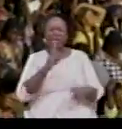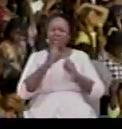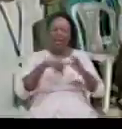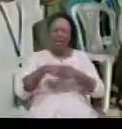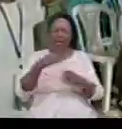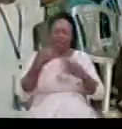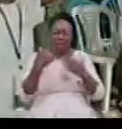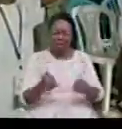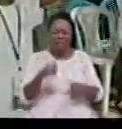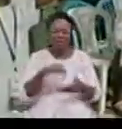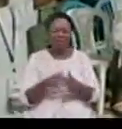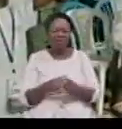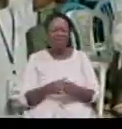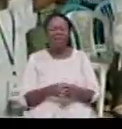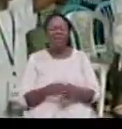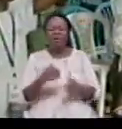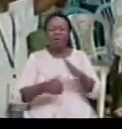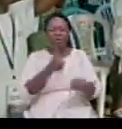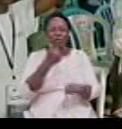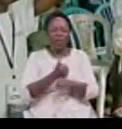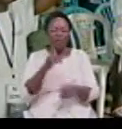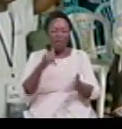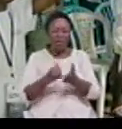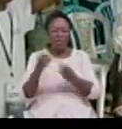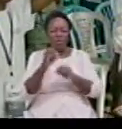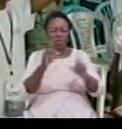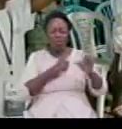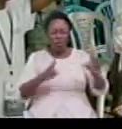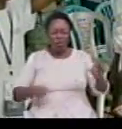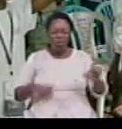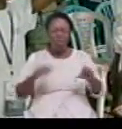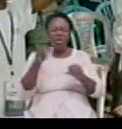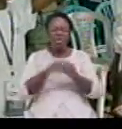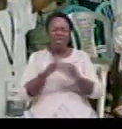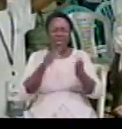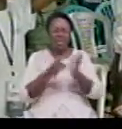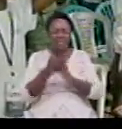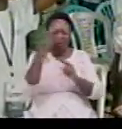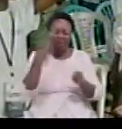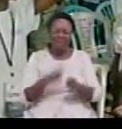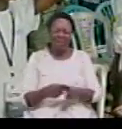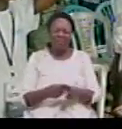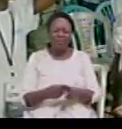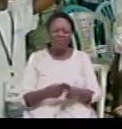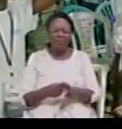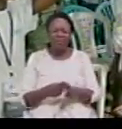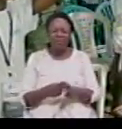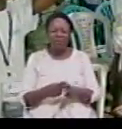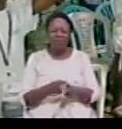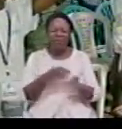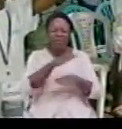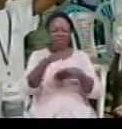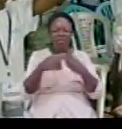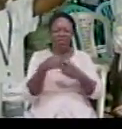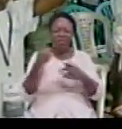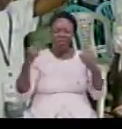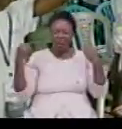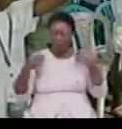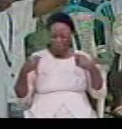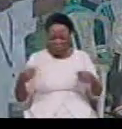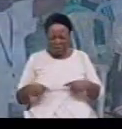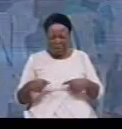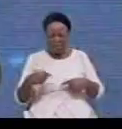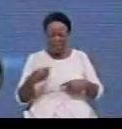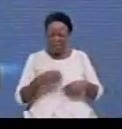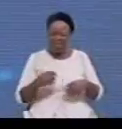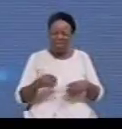brightly. Confirm it, O Lord, in Jesus' name. All the pain of arthritis,